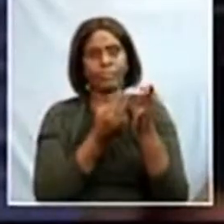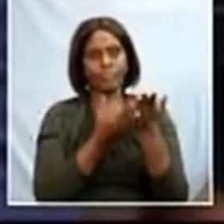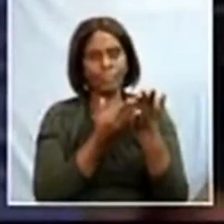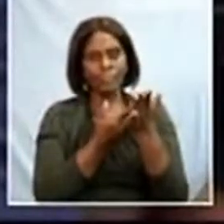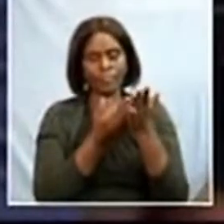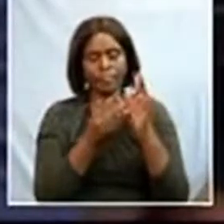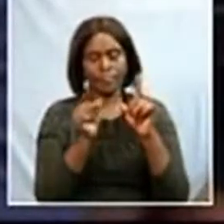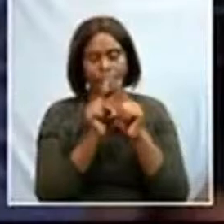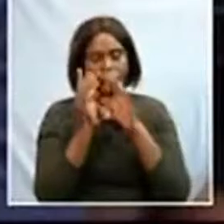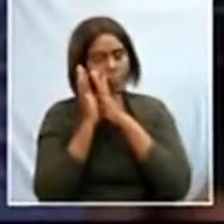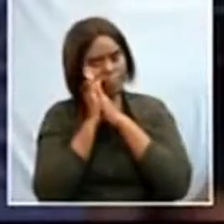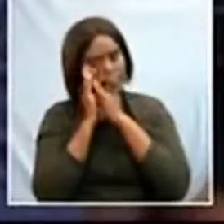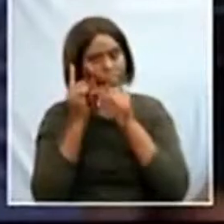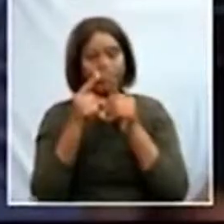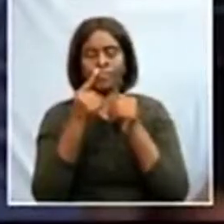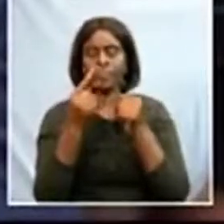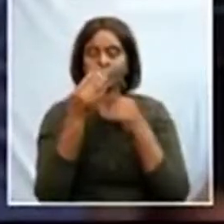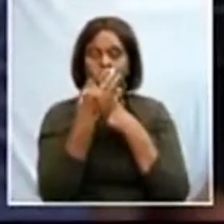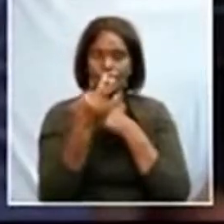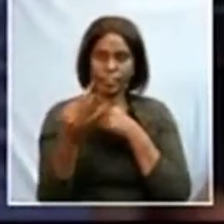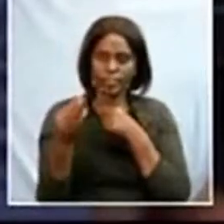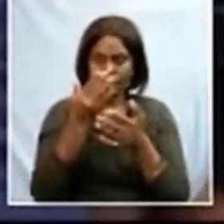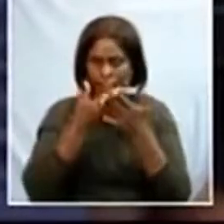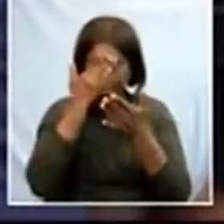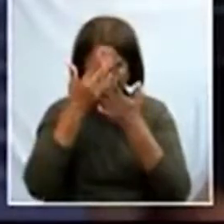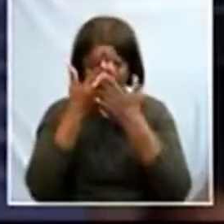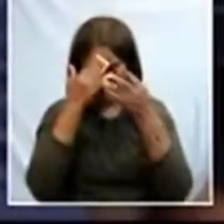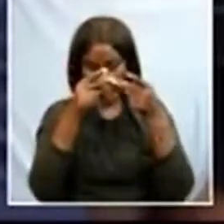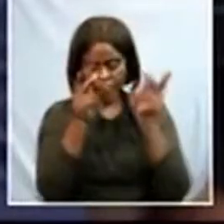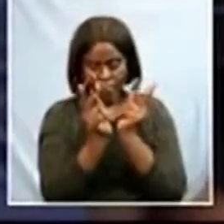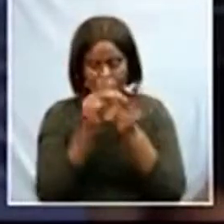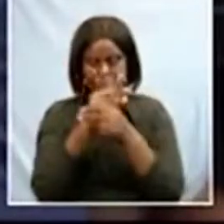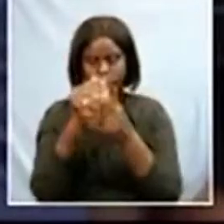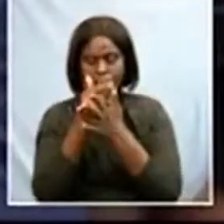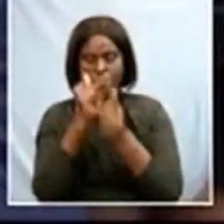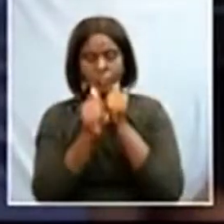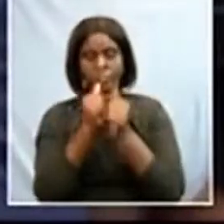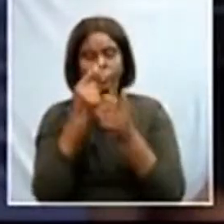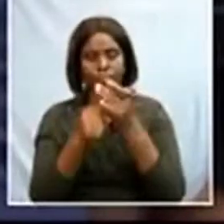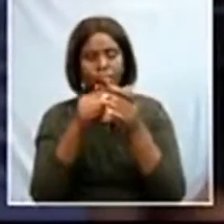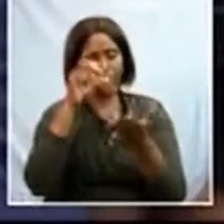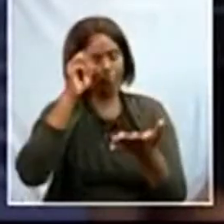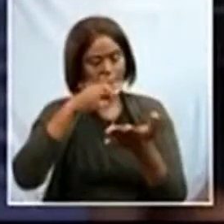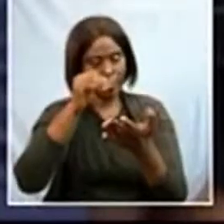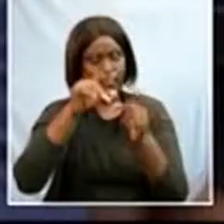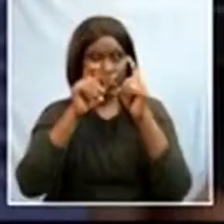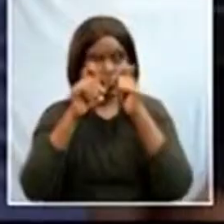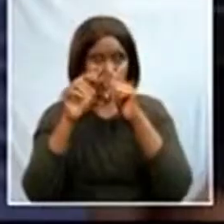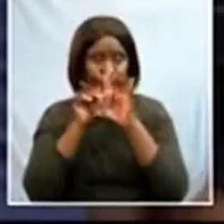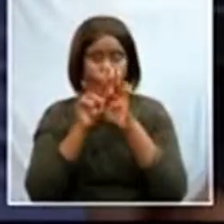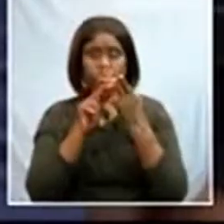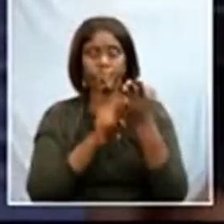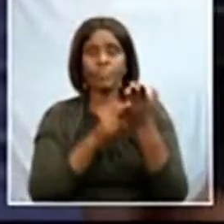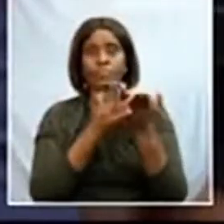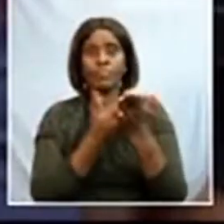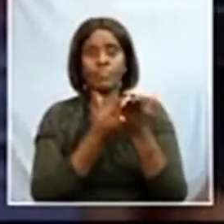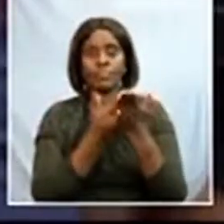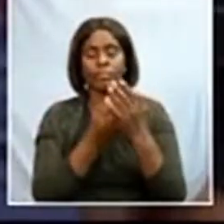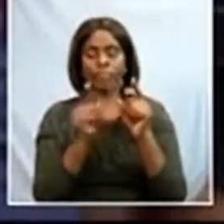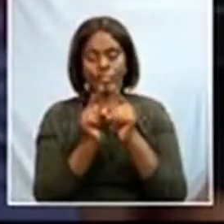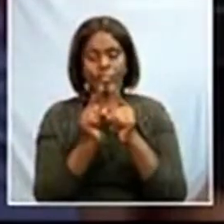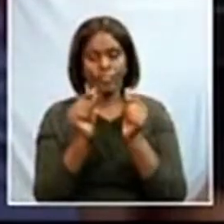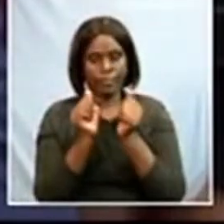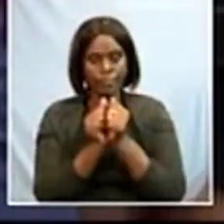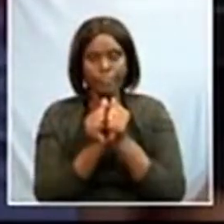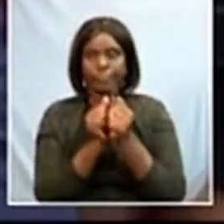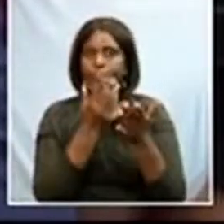the accommodation facilities, the learning facilities, all which were photos in the due diligence report. And in terms